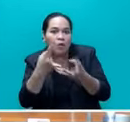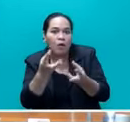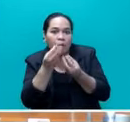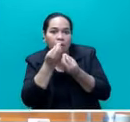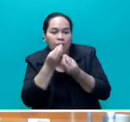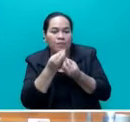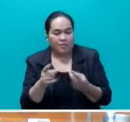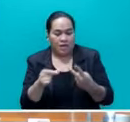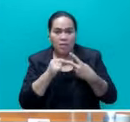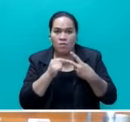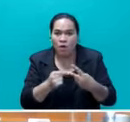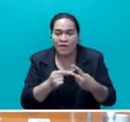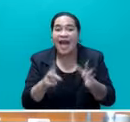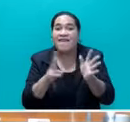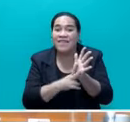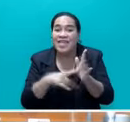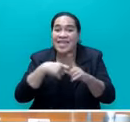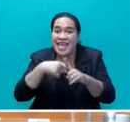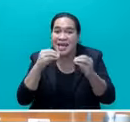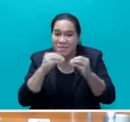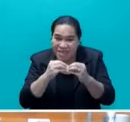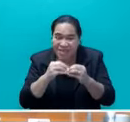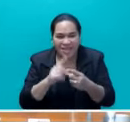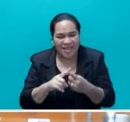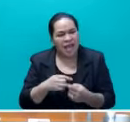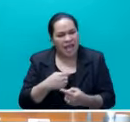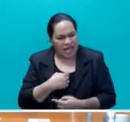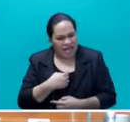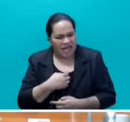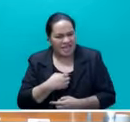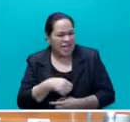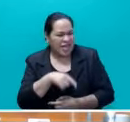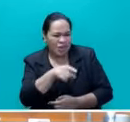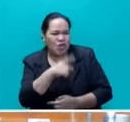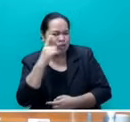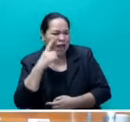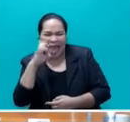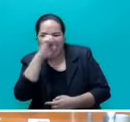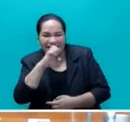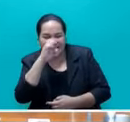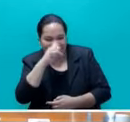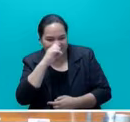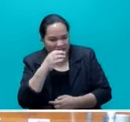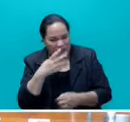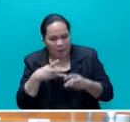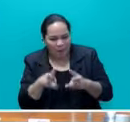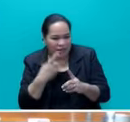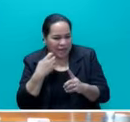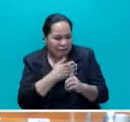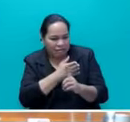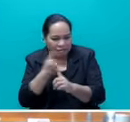VKB, again, you see, this is the sort of, you know, what I call the ethnicization of every single issue.